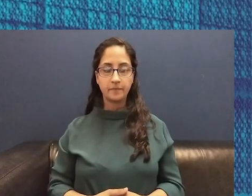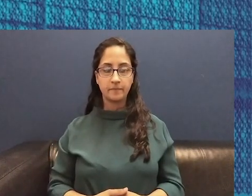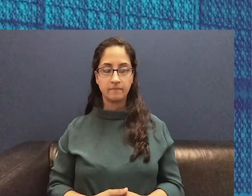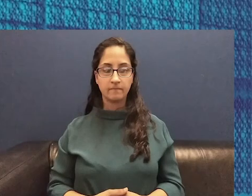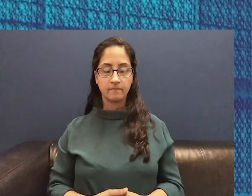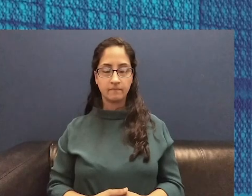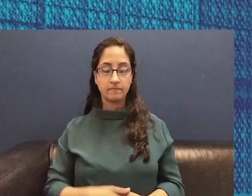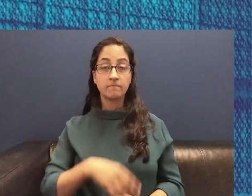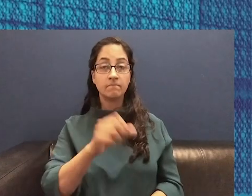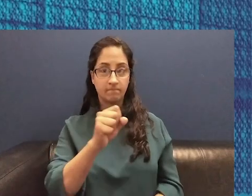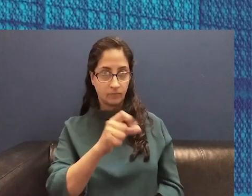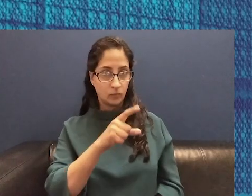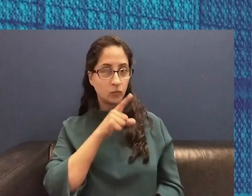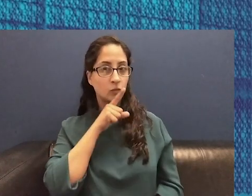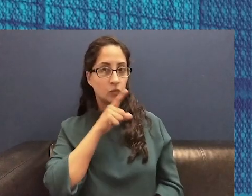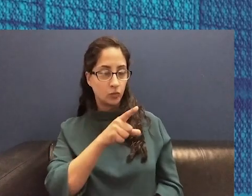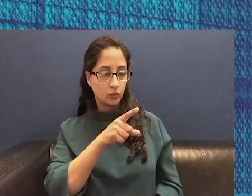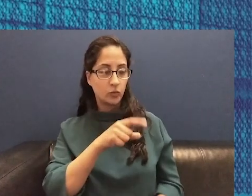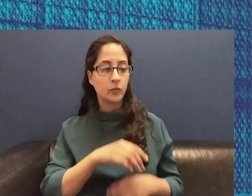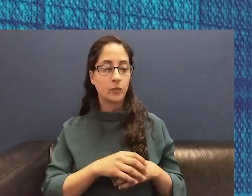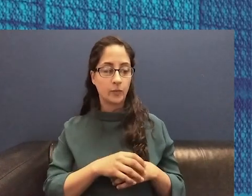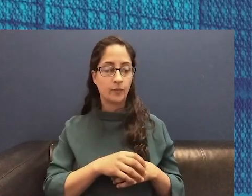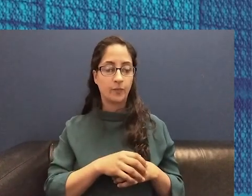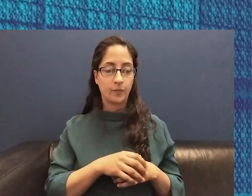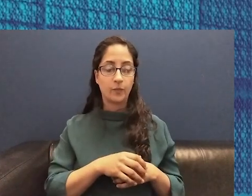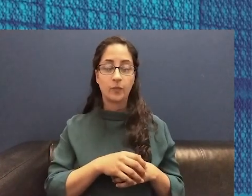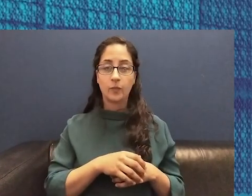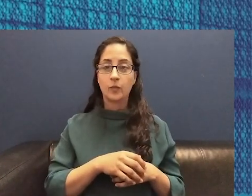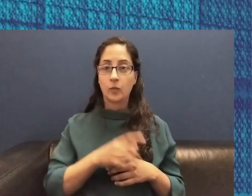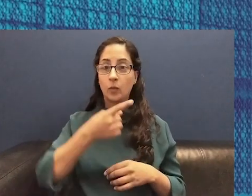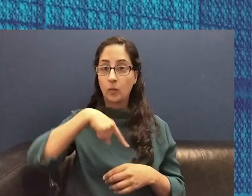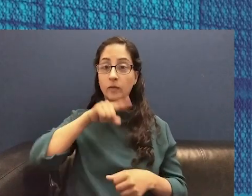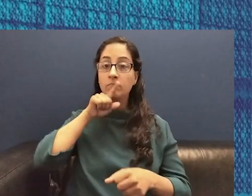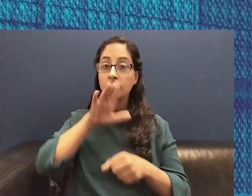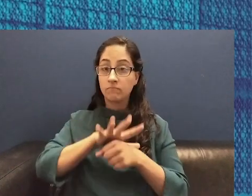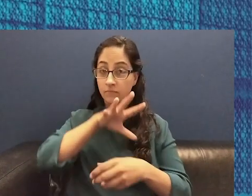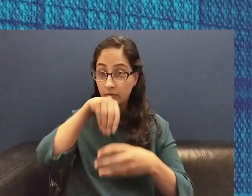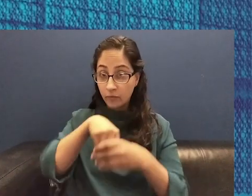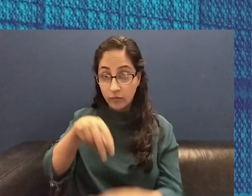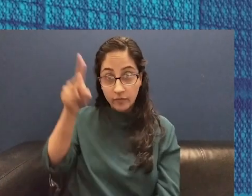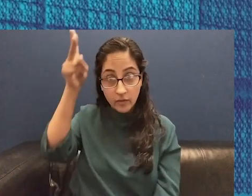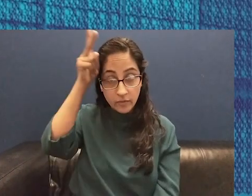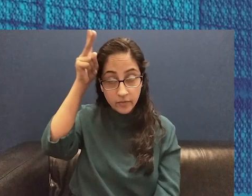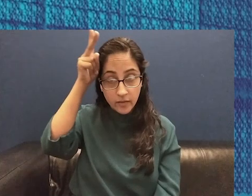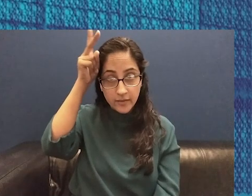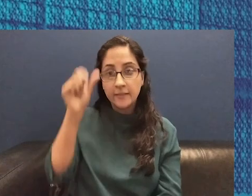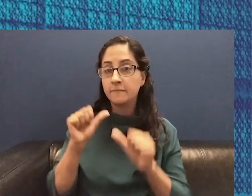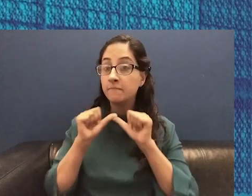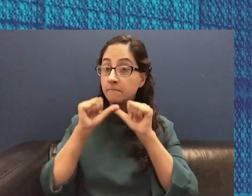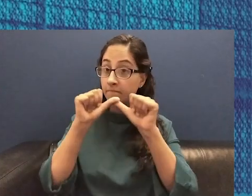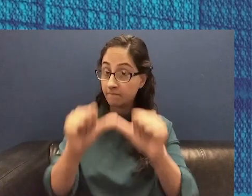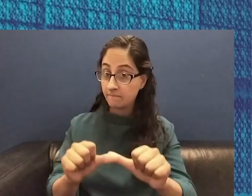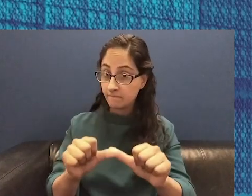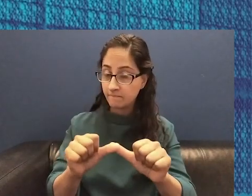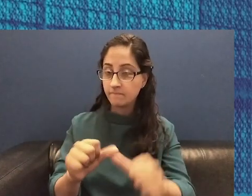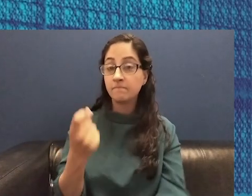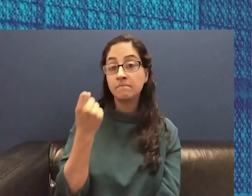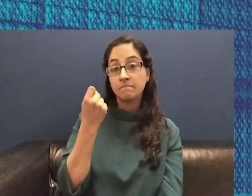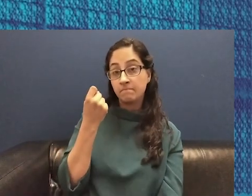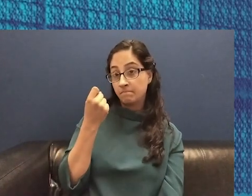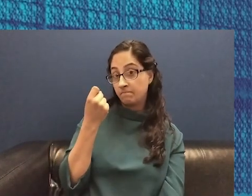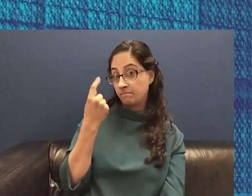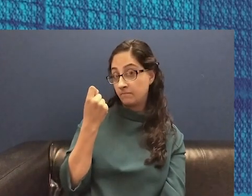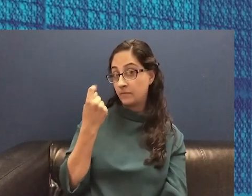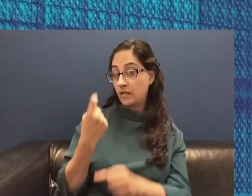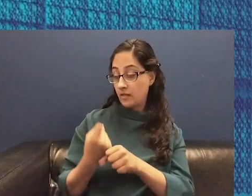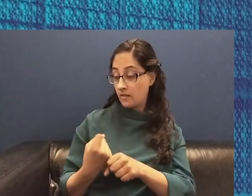Kiran, I think we have proved that by maintaining our operations in Afghanistan. In a